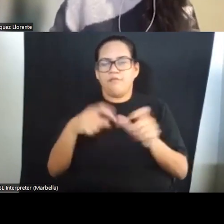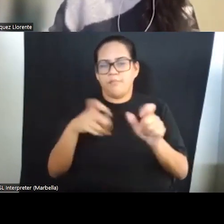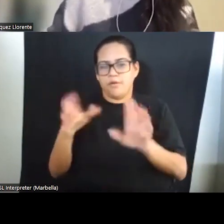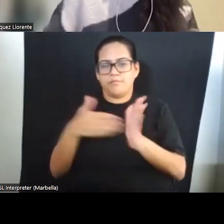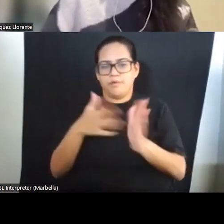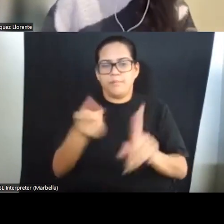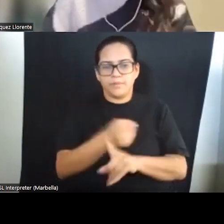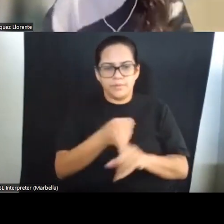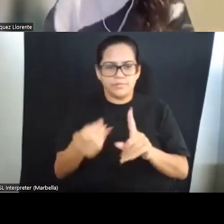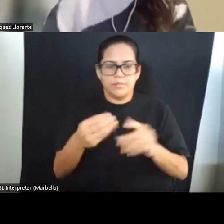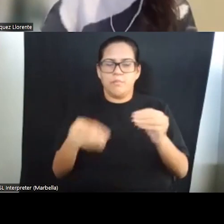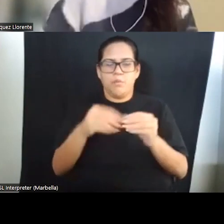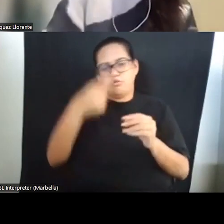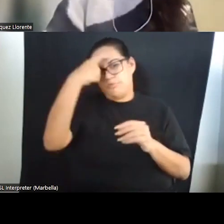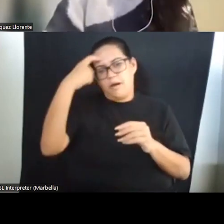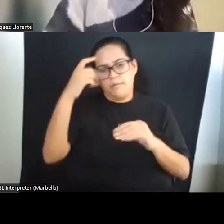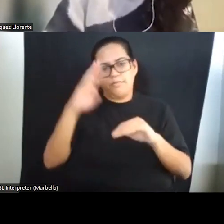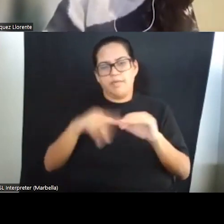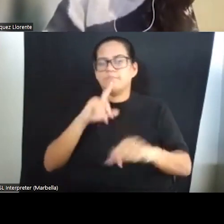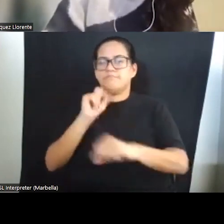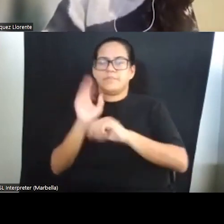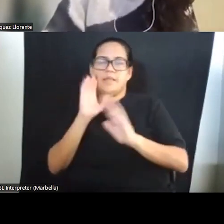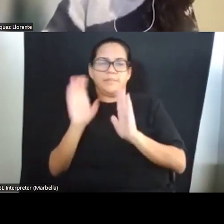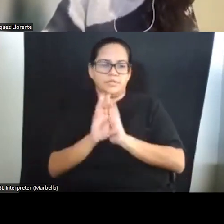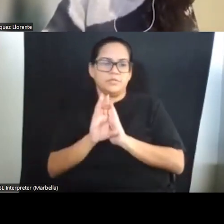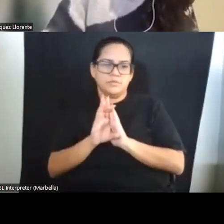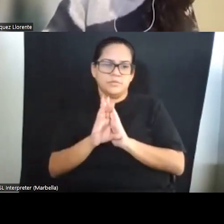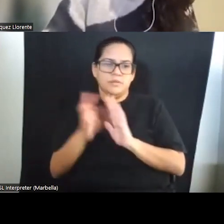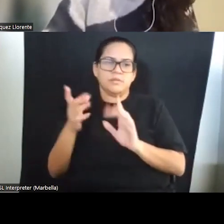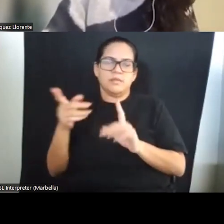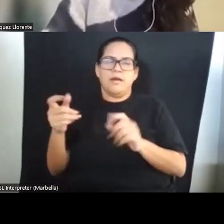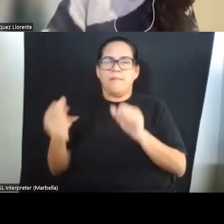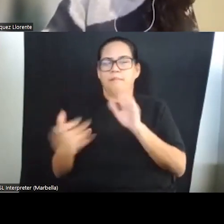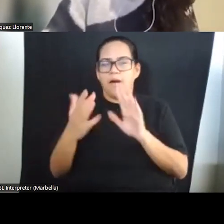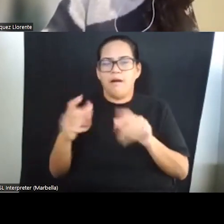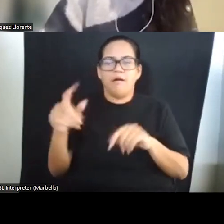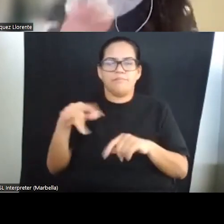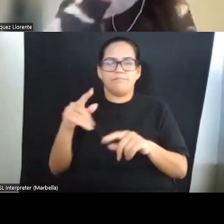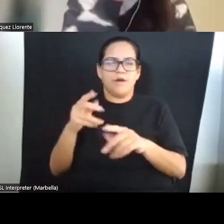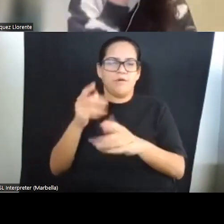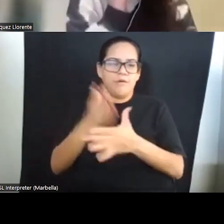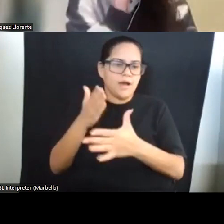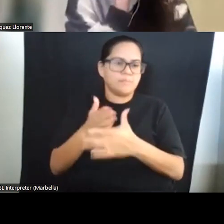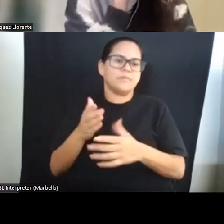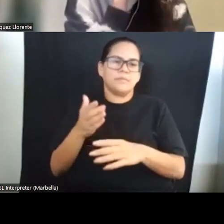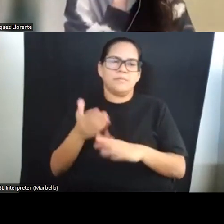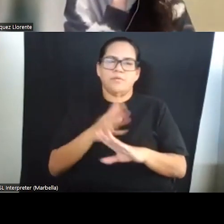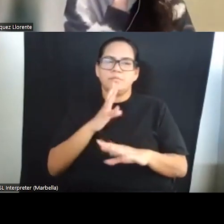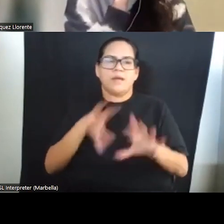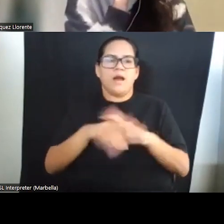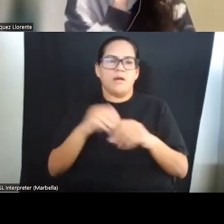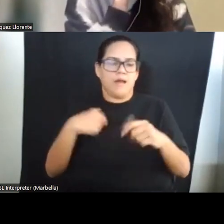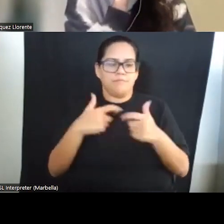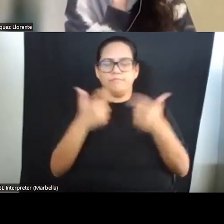her, has caused her far more trauma than the original images. The amount of harassment that she faced for speaking out has been of such a